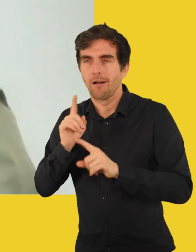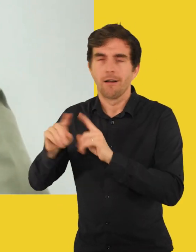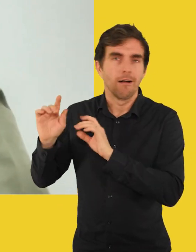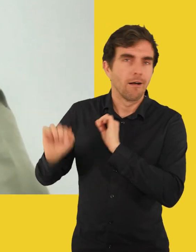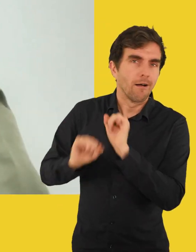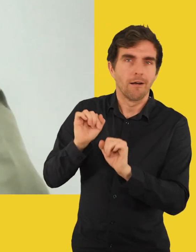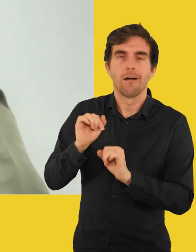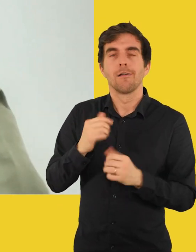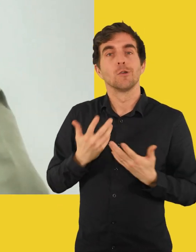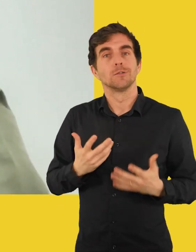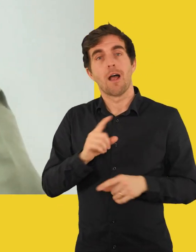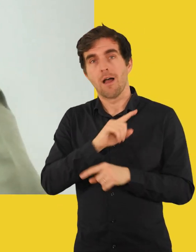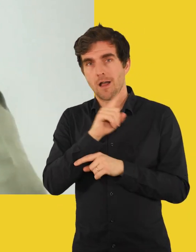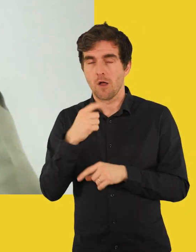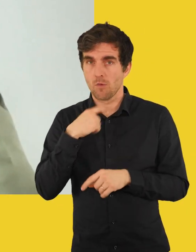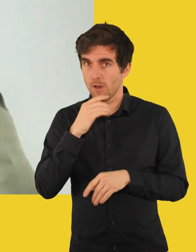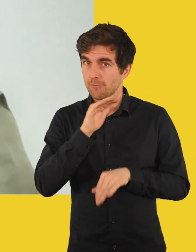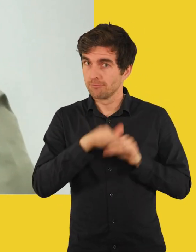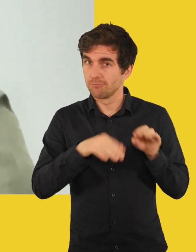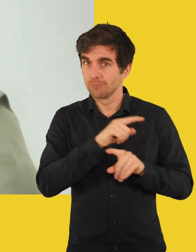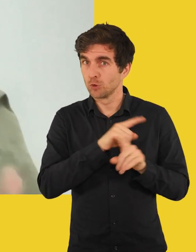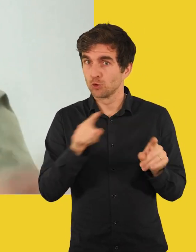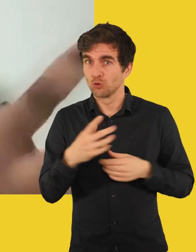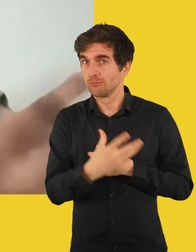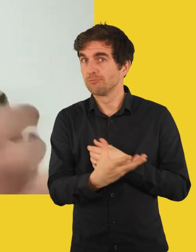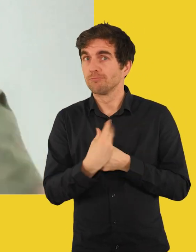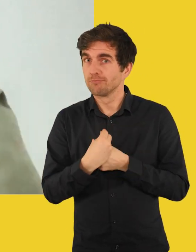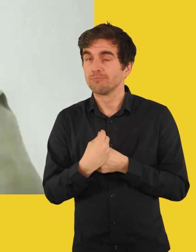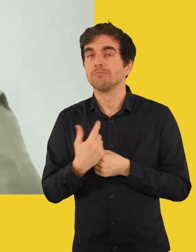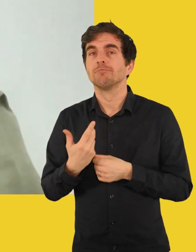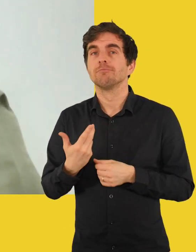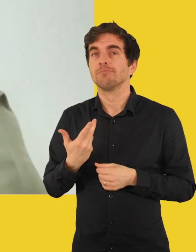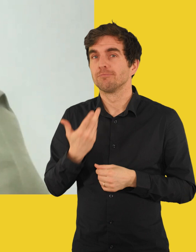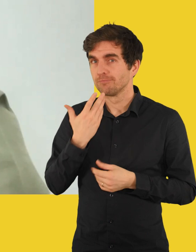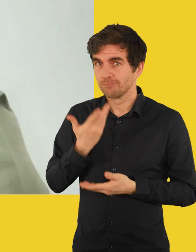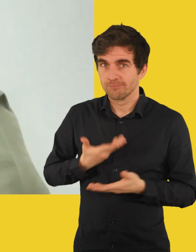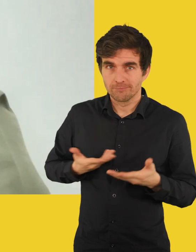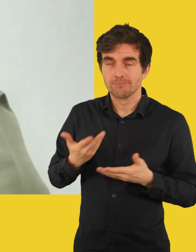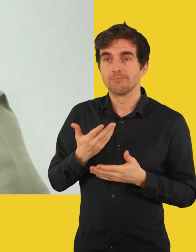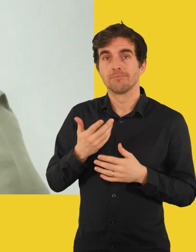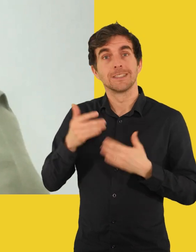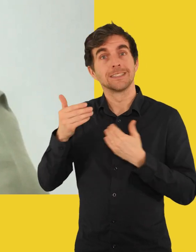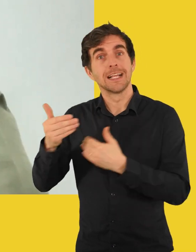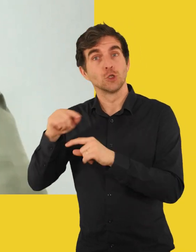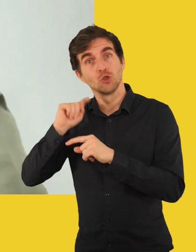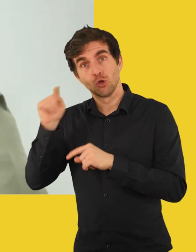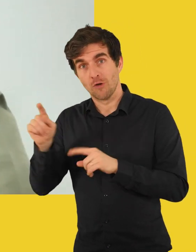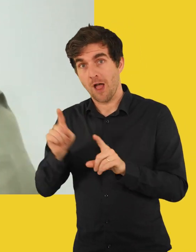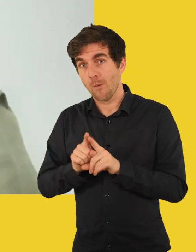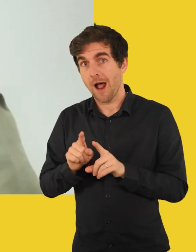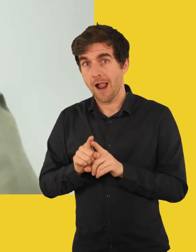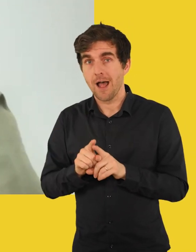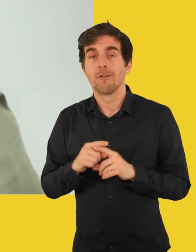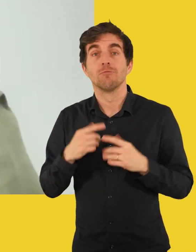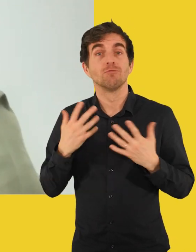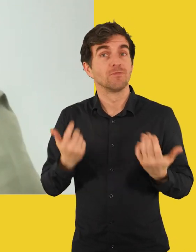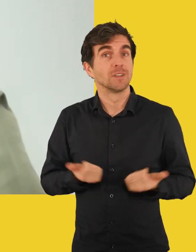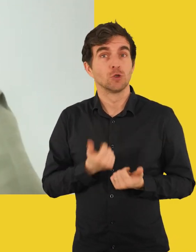panel discussion later today, and I would urge all of you to dial into that session as